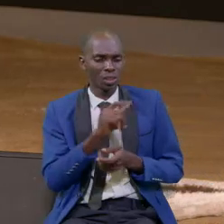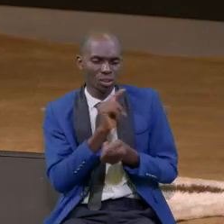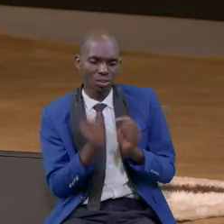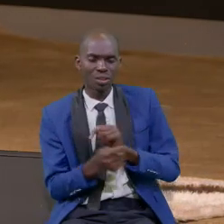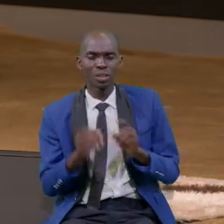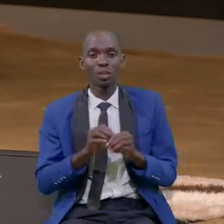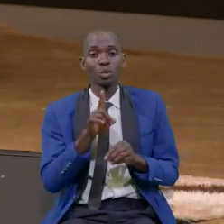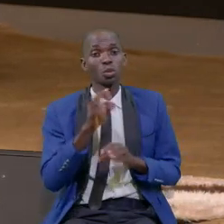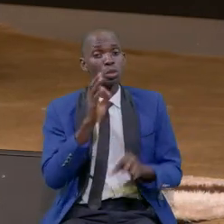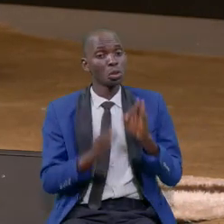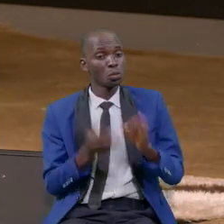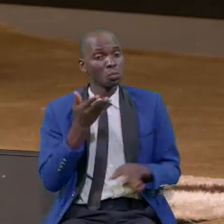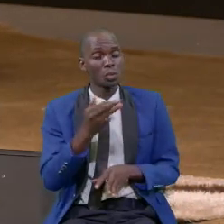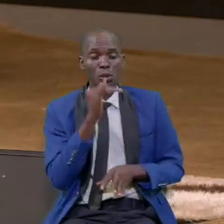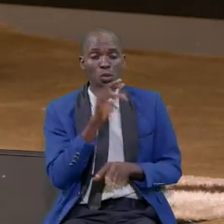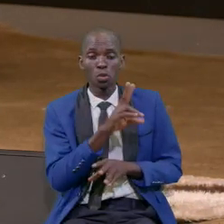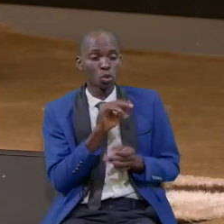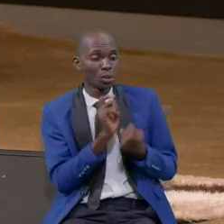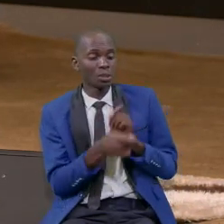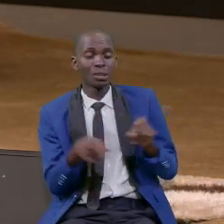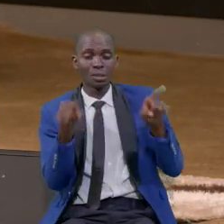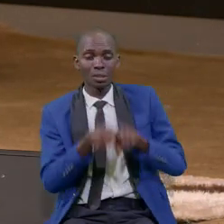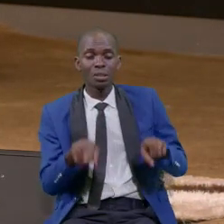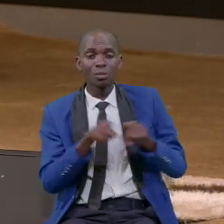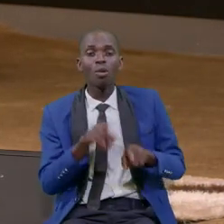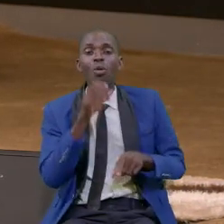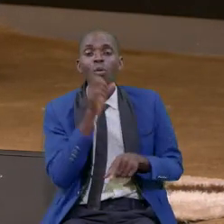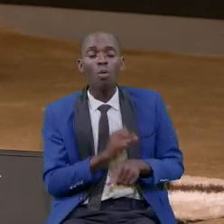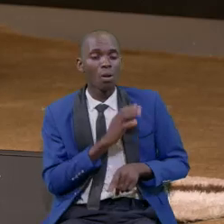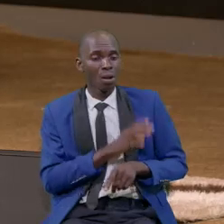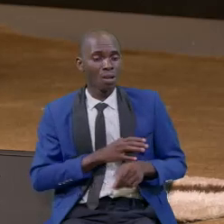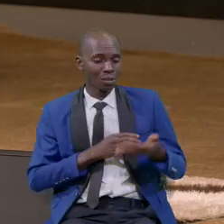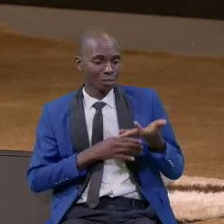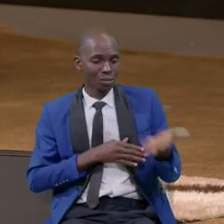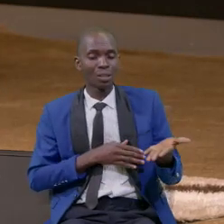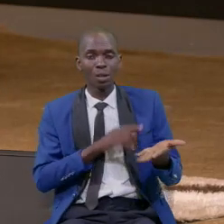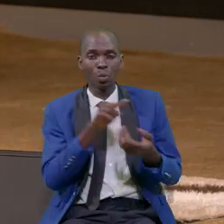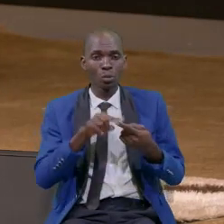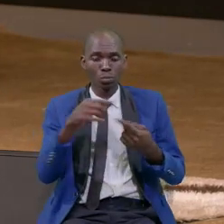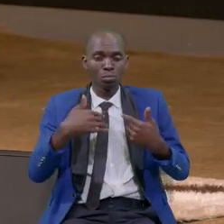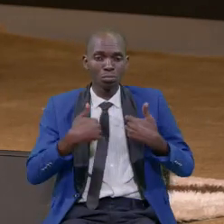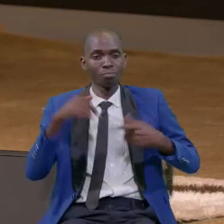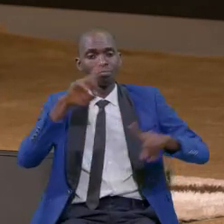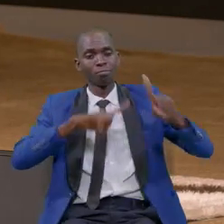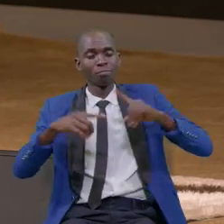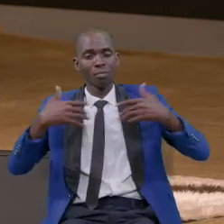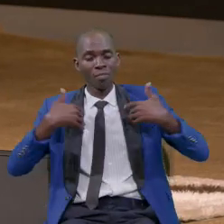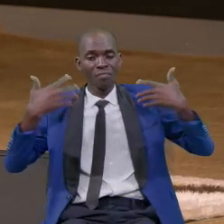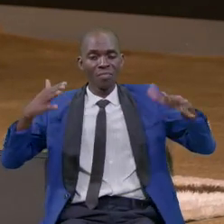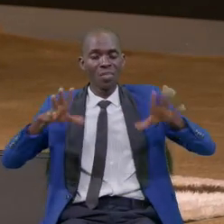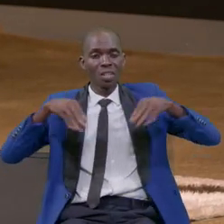is not there, Paul is telling us by the inspiration of the Spirit, they profess